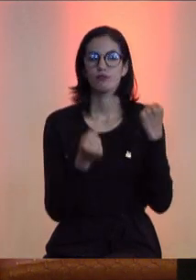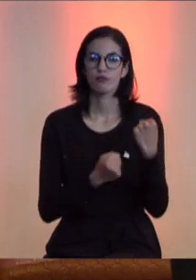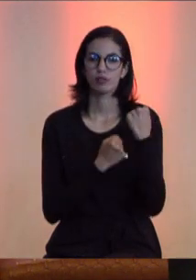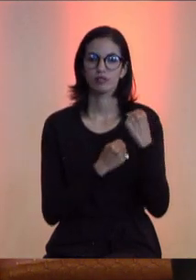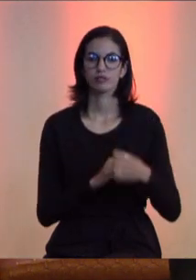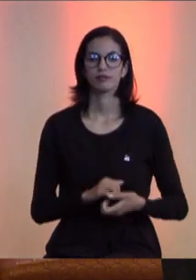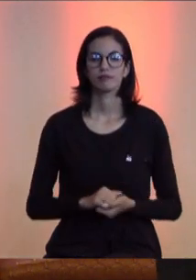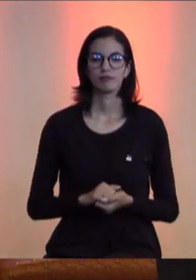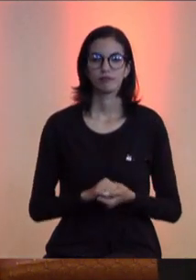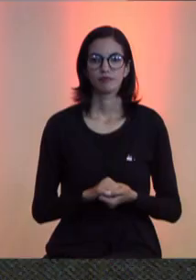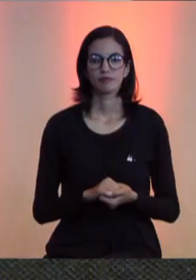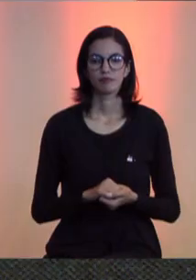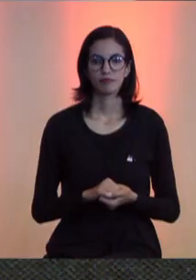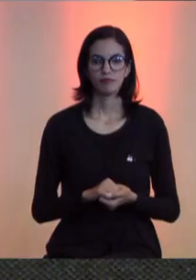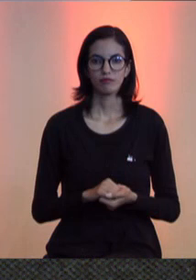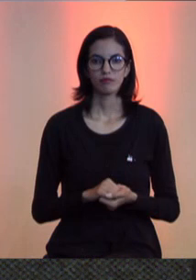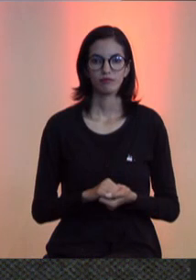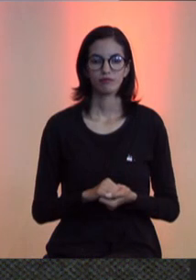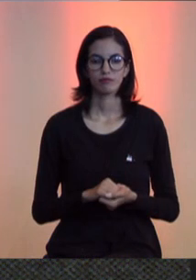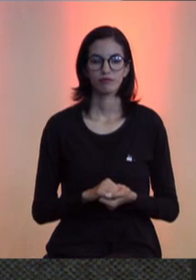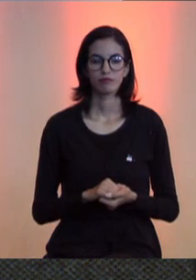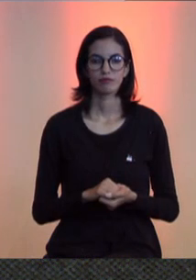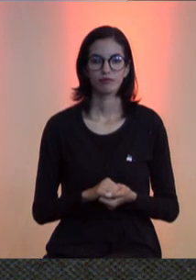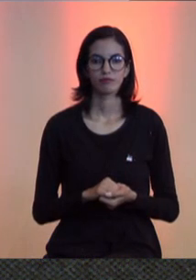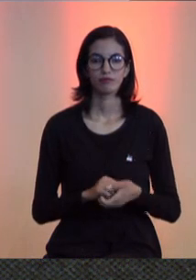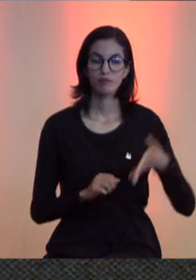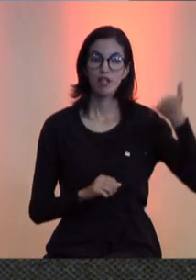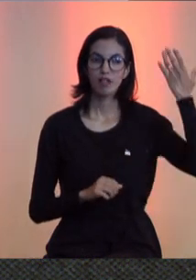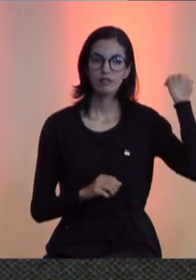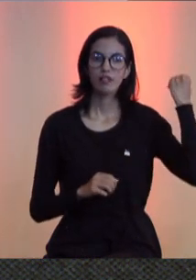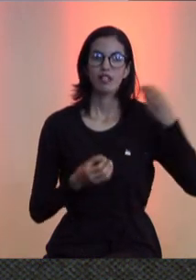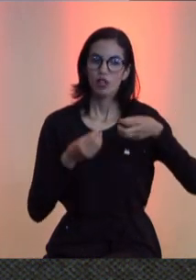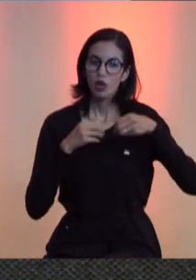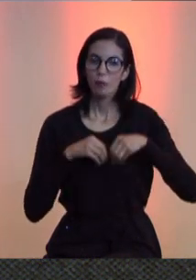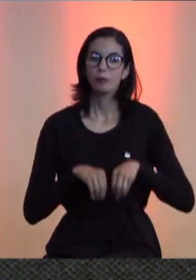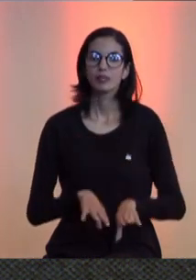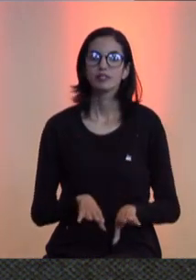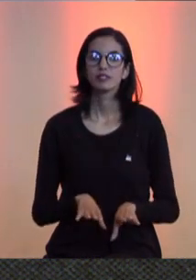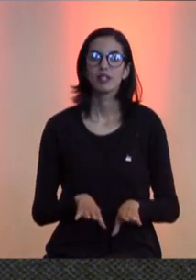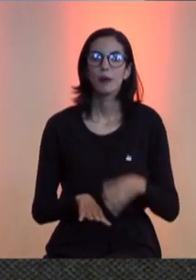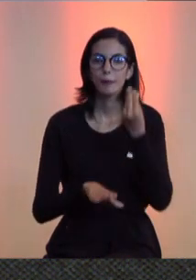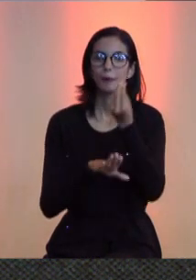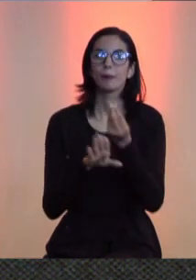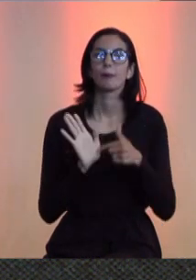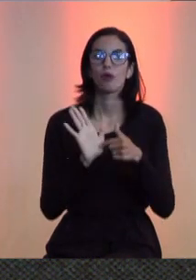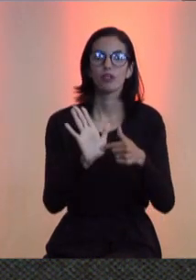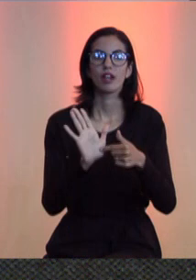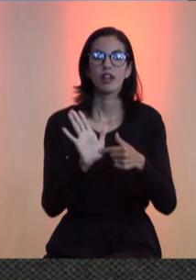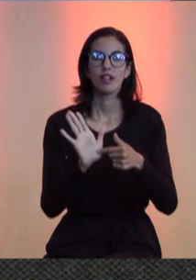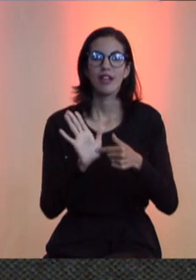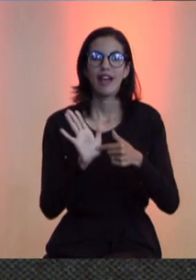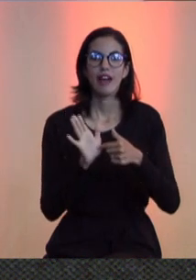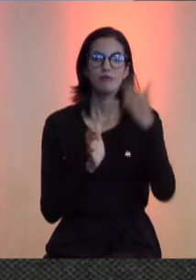the heroes of heroes. Ayer los introduje, les presenté al héroe de los héroes. Jesus